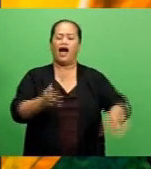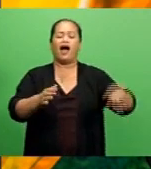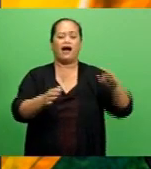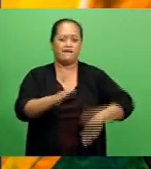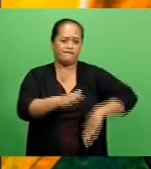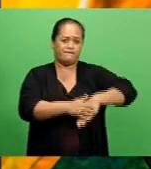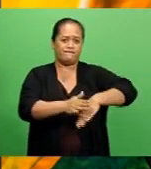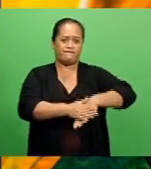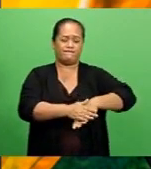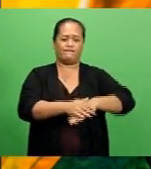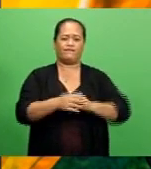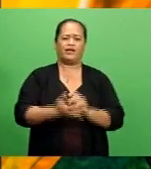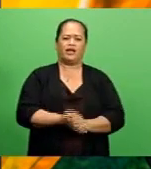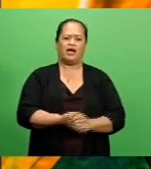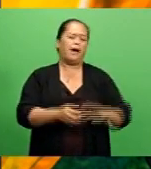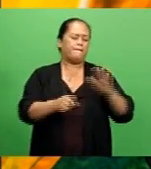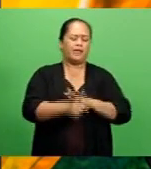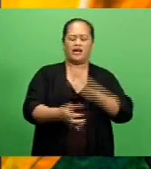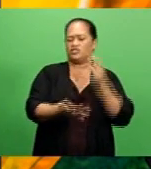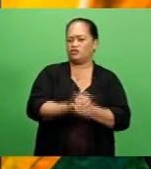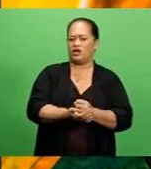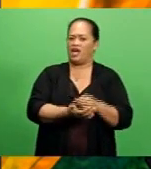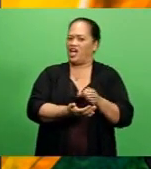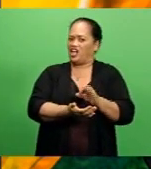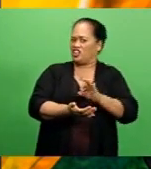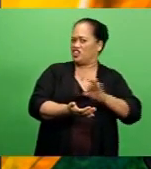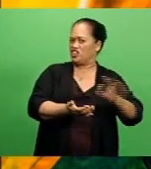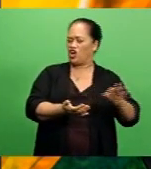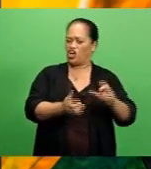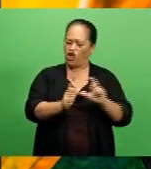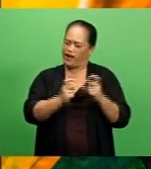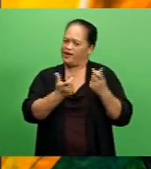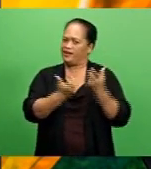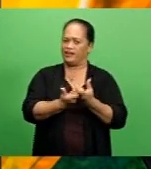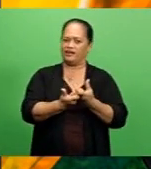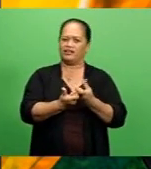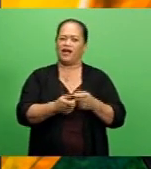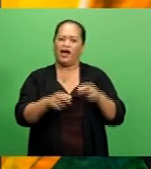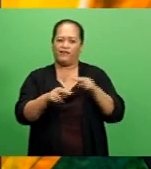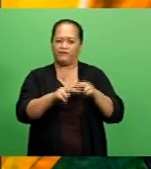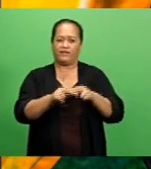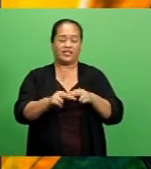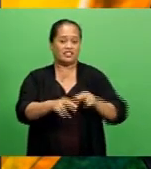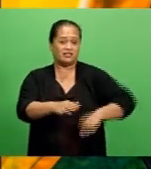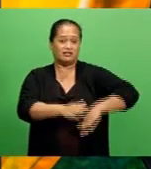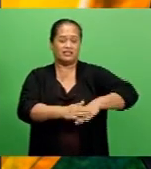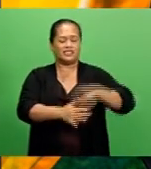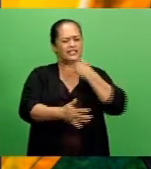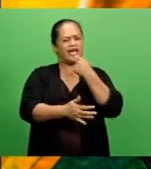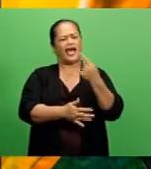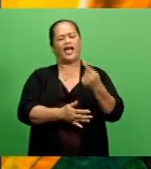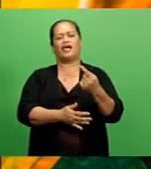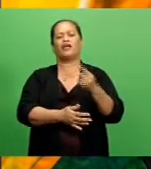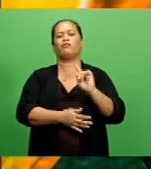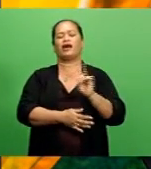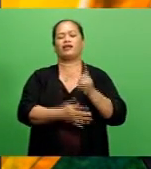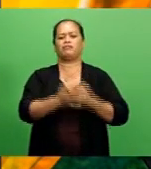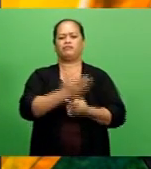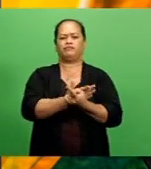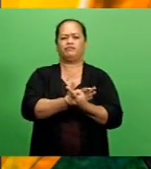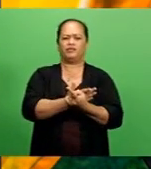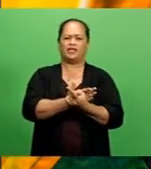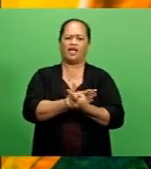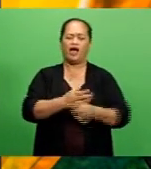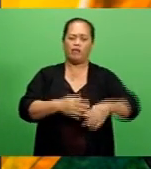not contracted. The Fiji FA says last year National Rep Antonio Tuivuna's move from Lombasa to Mba was not